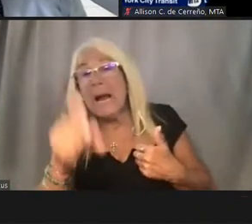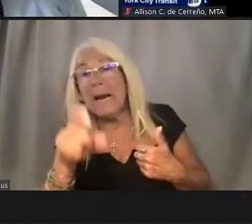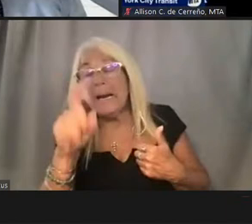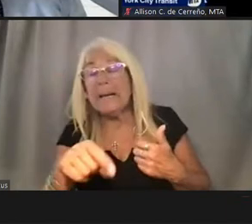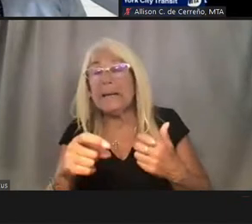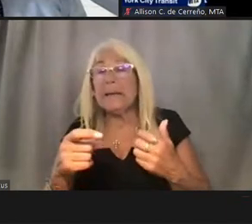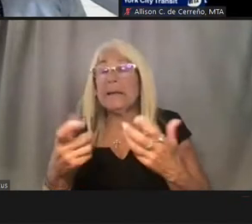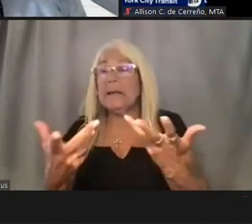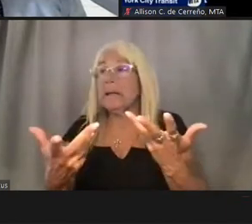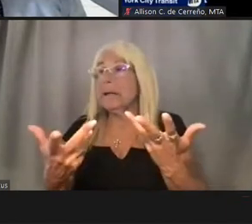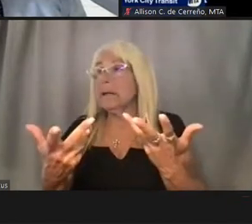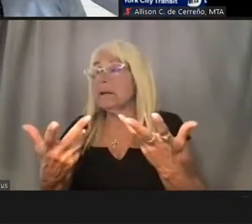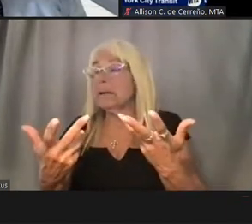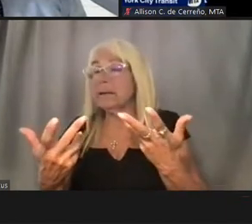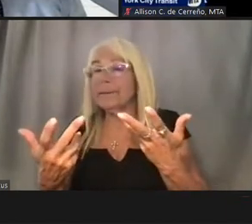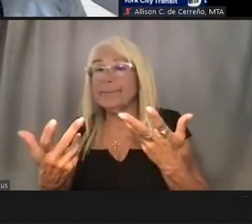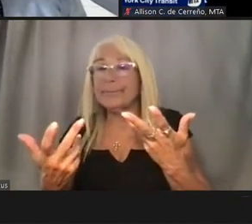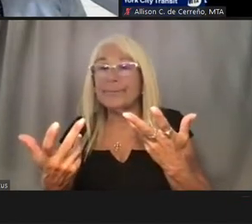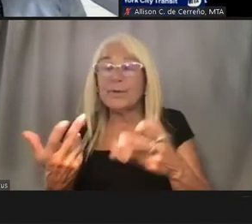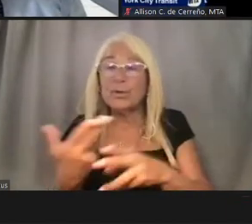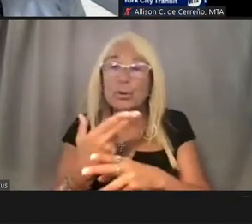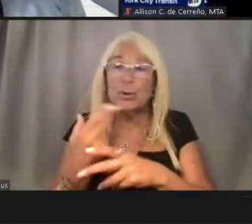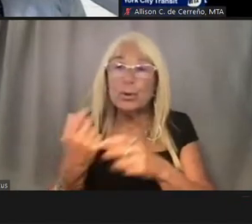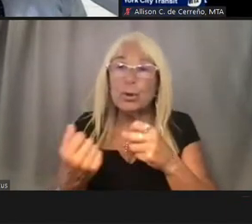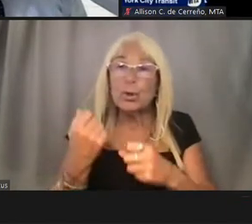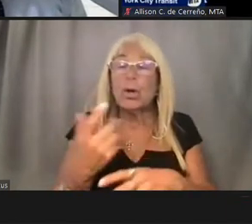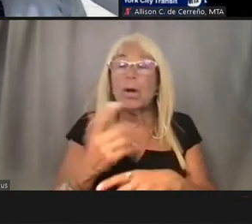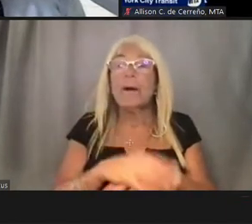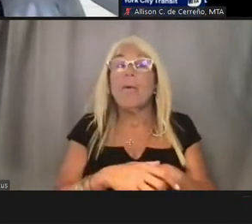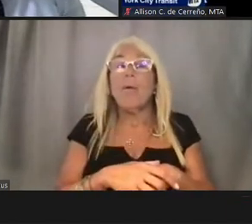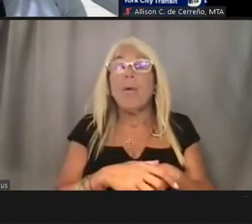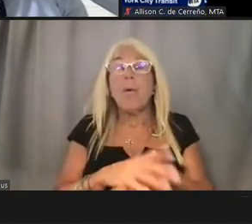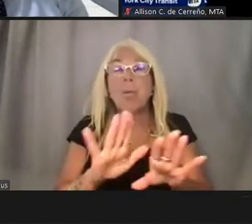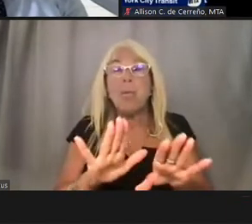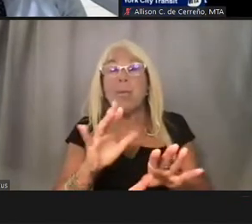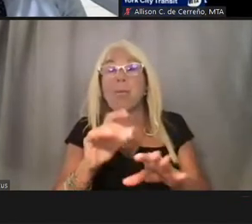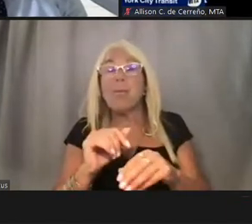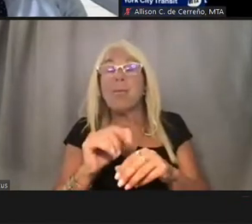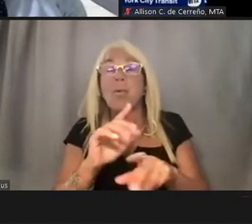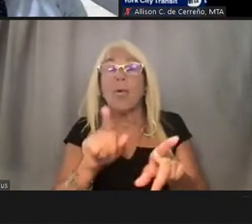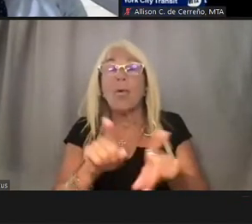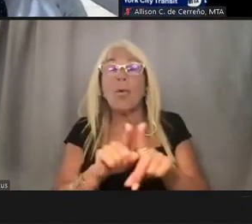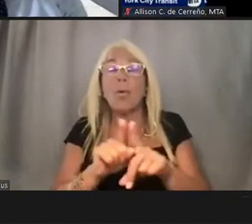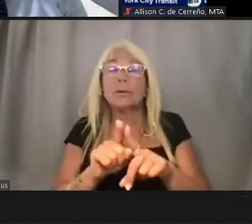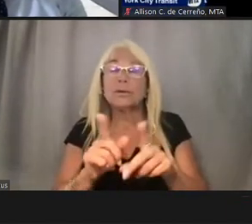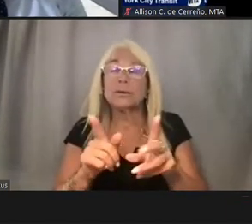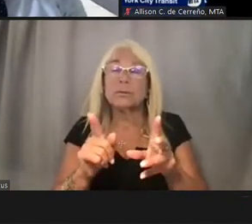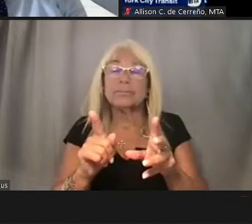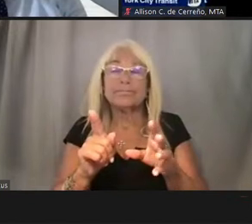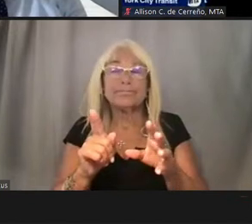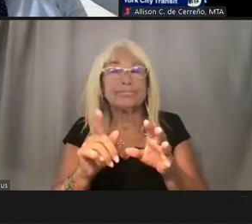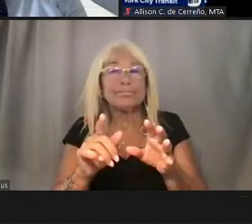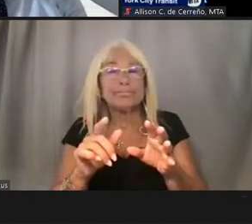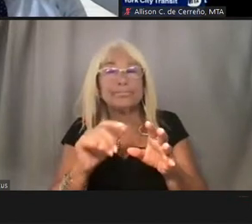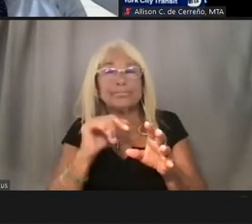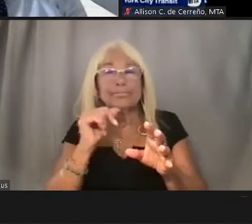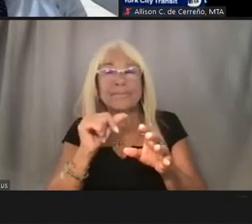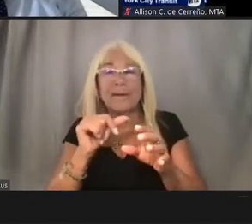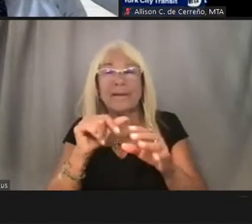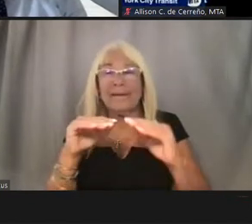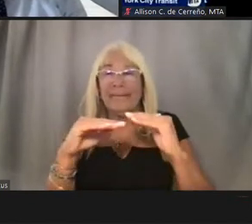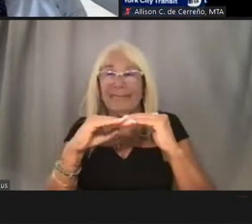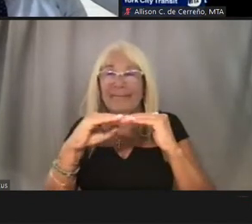pay uh uh be free and for paying but I also push for our presidential exemption that wasn't up flat sixteen thousand dollars